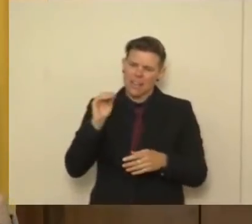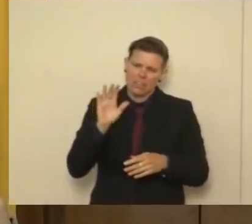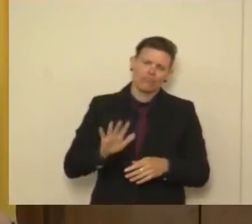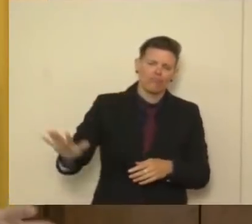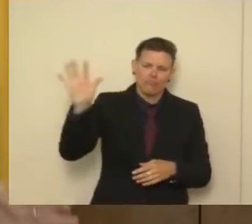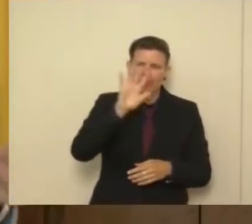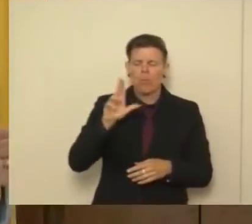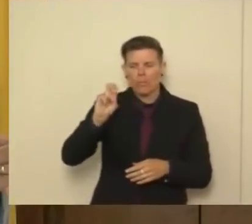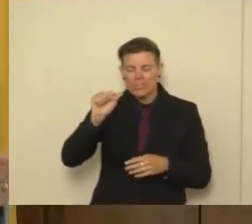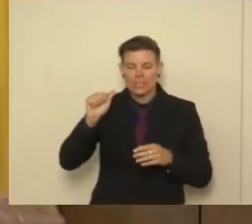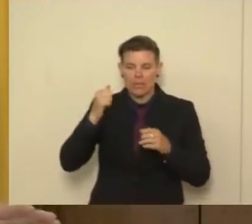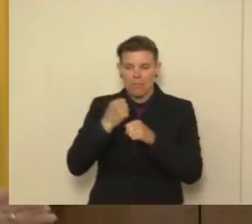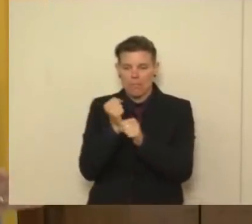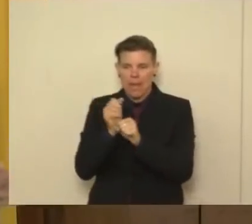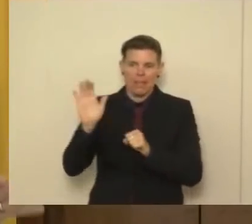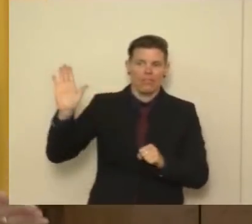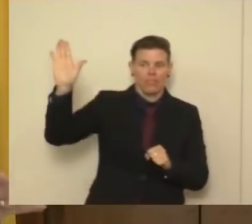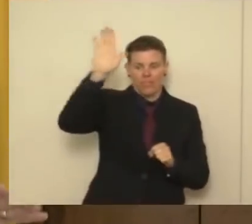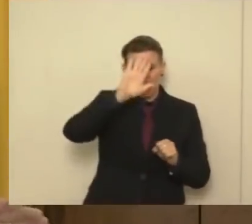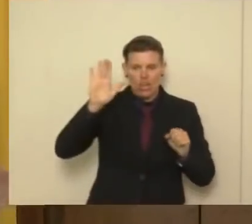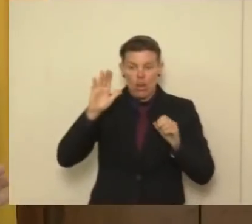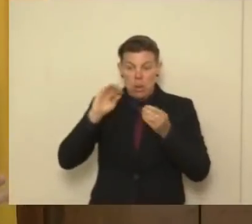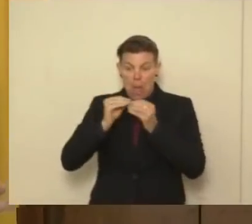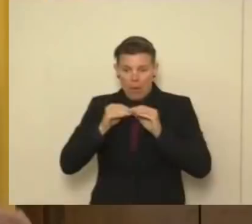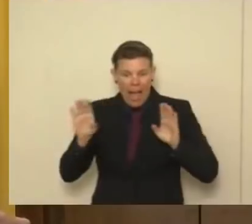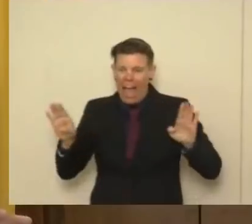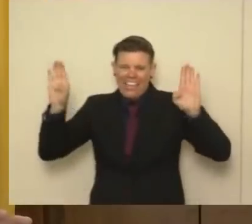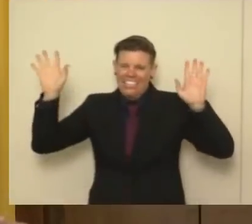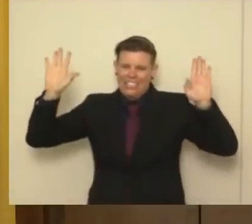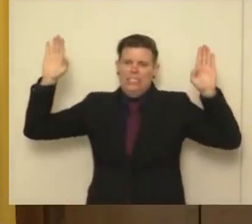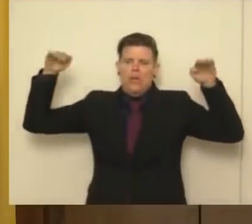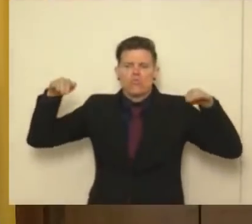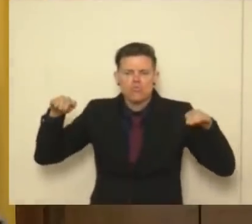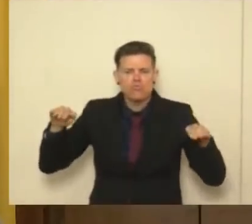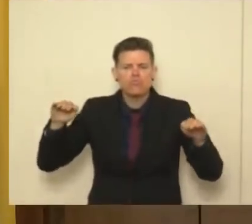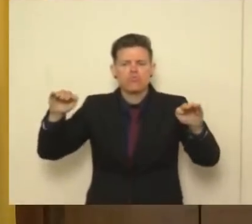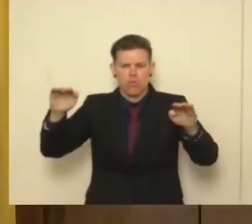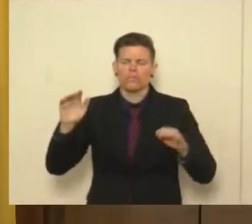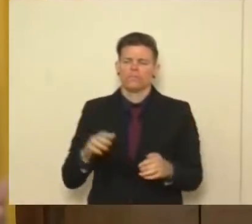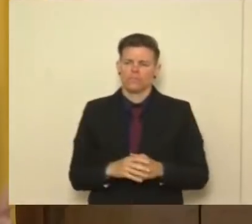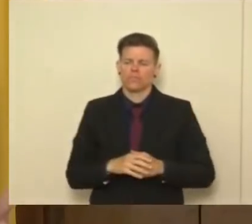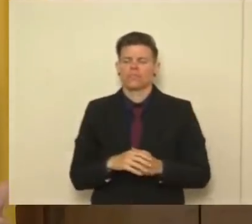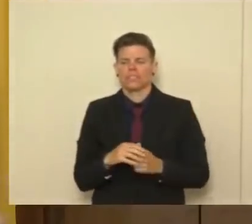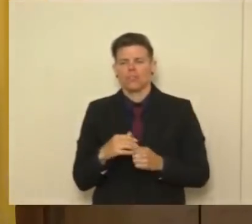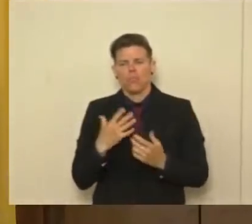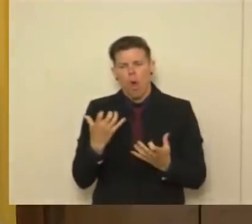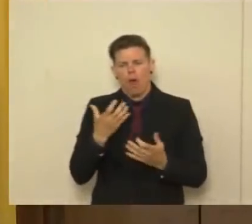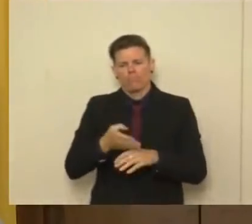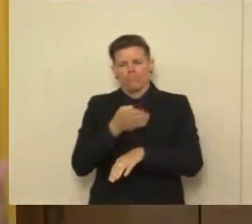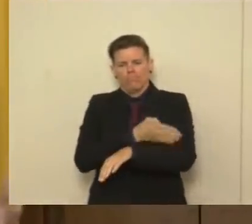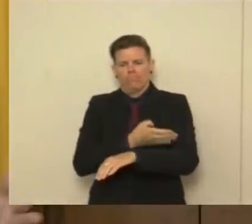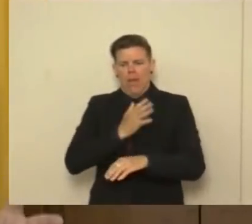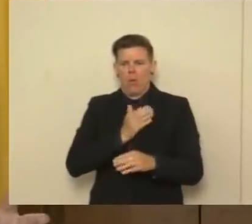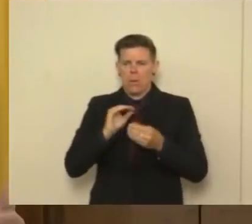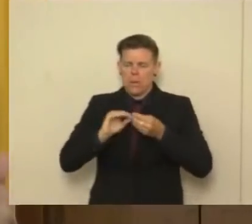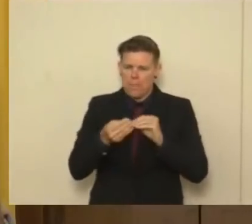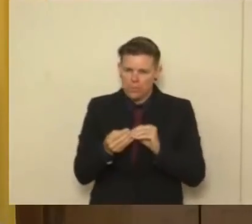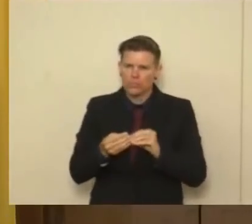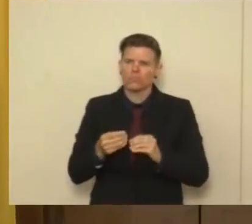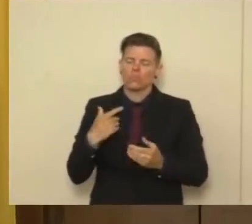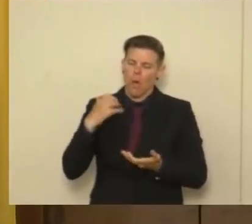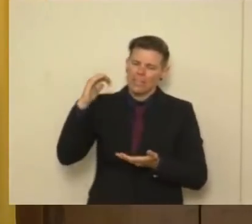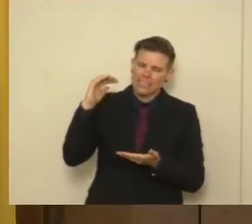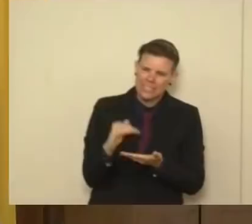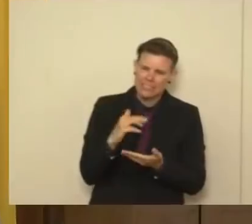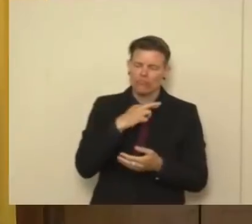curves flattened. Let's get back to a productive trend in this country, and let's not invite risk where we don't need it. And if you